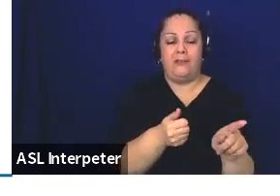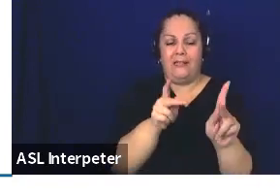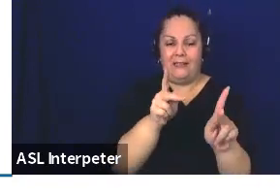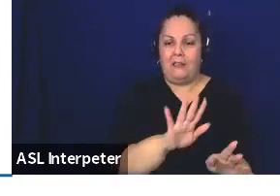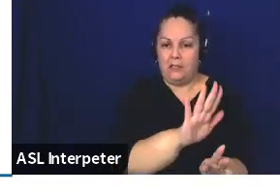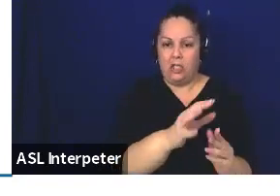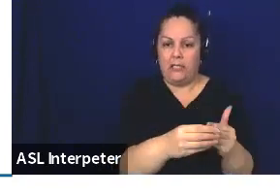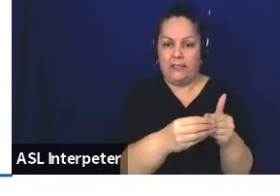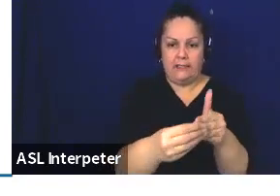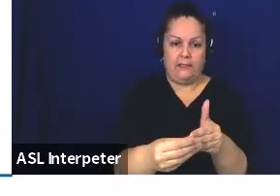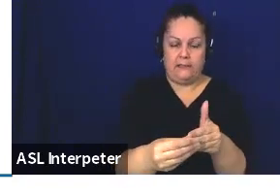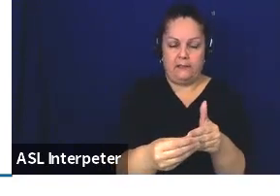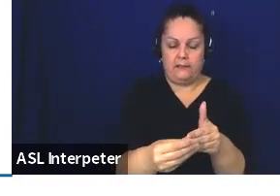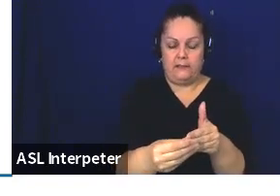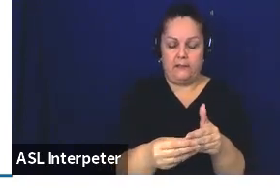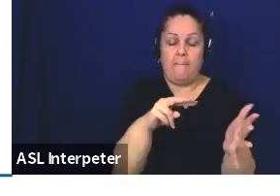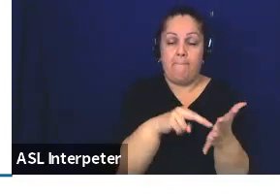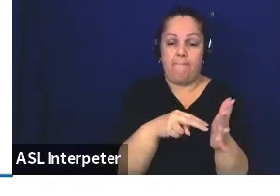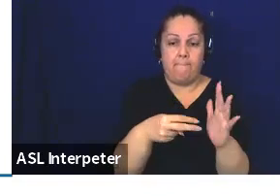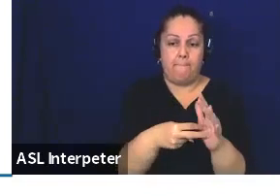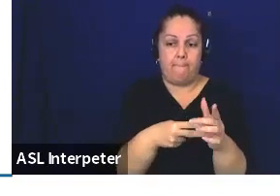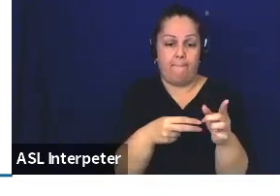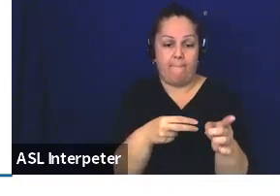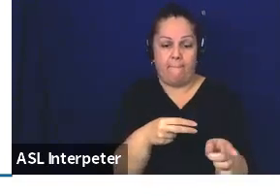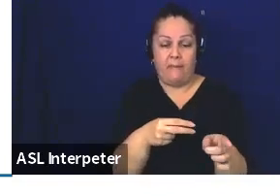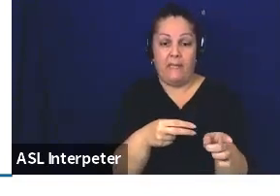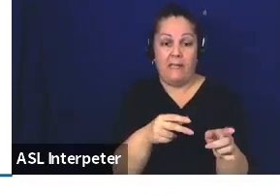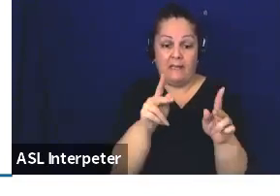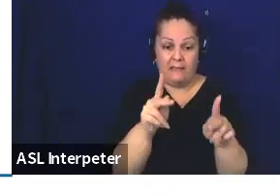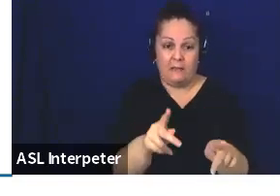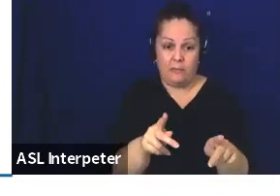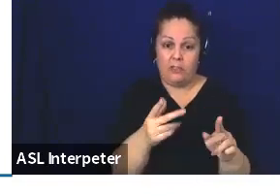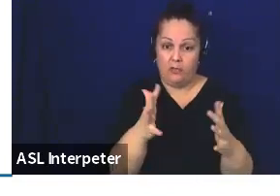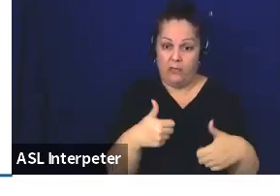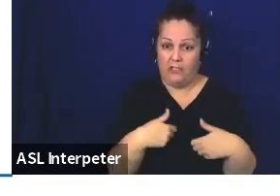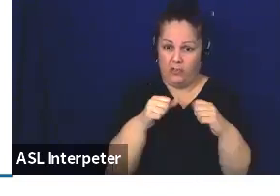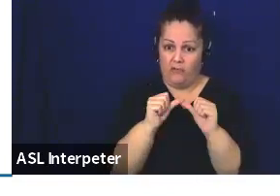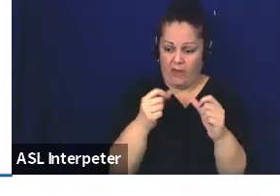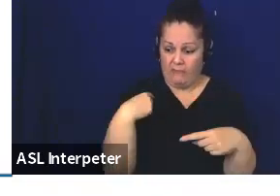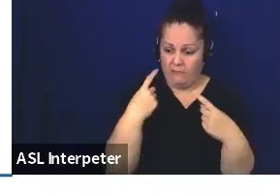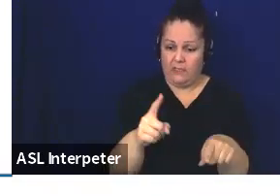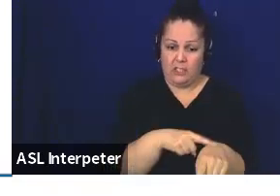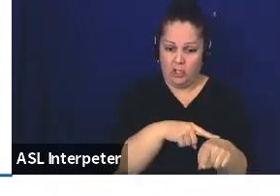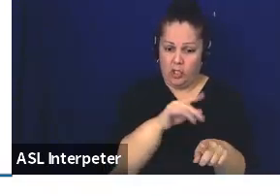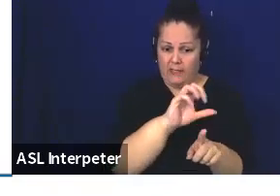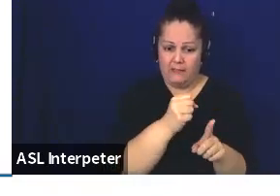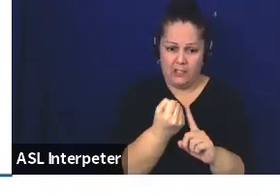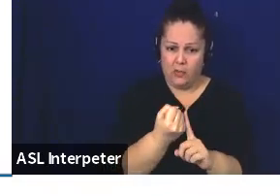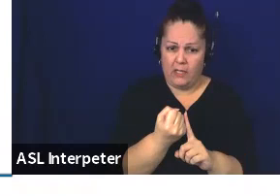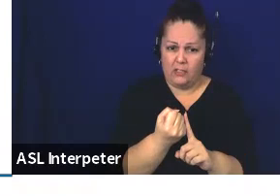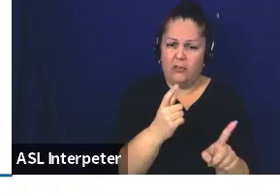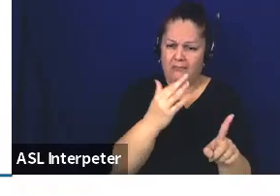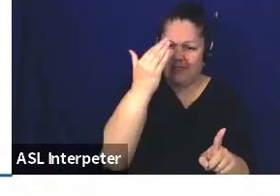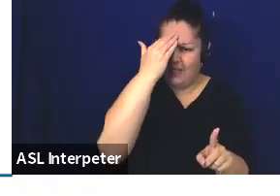lead. This means that the individual has survived this long in their situation and they know how